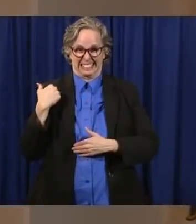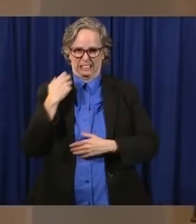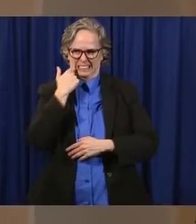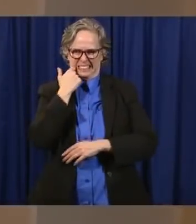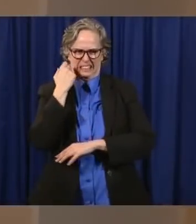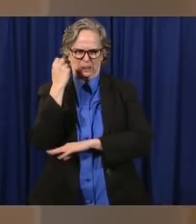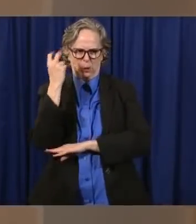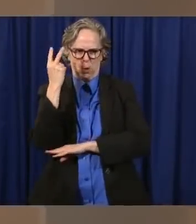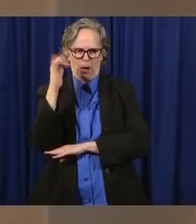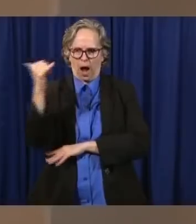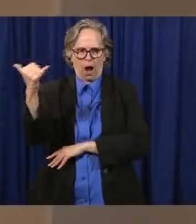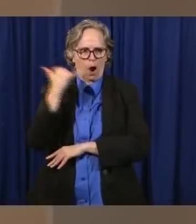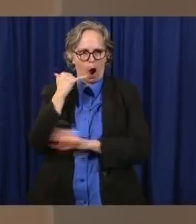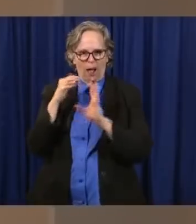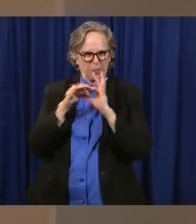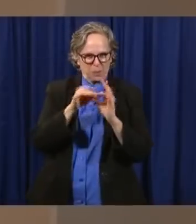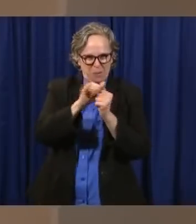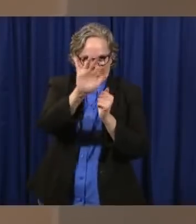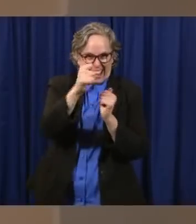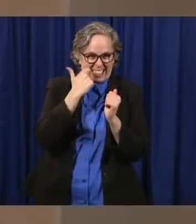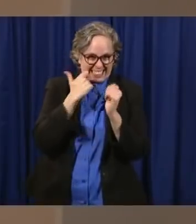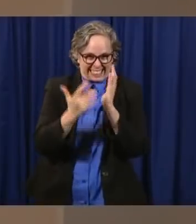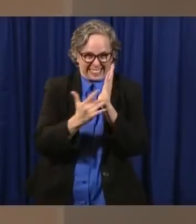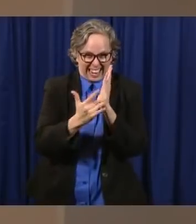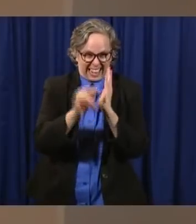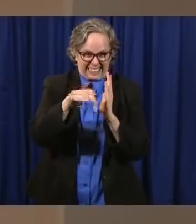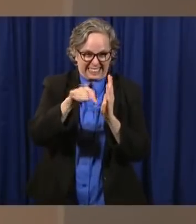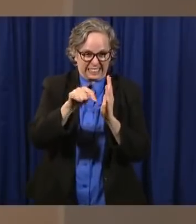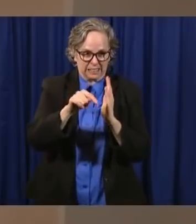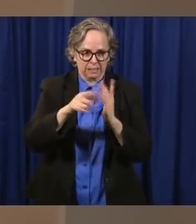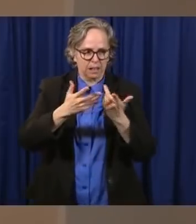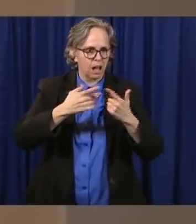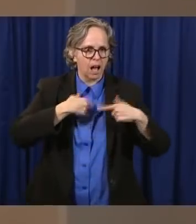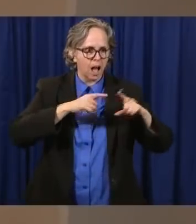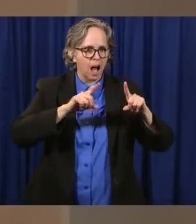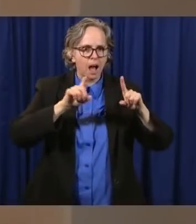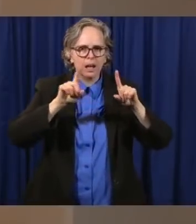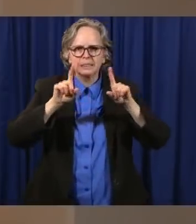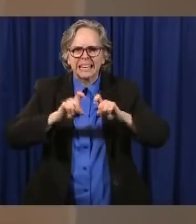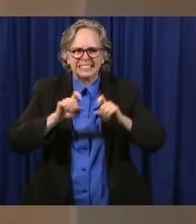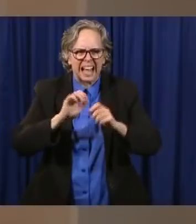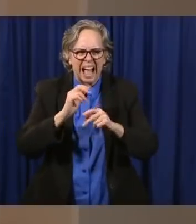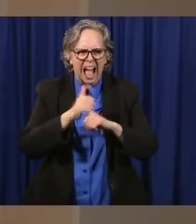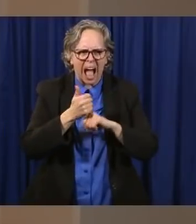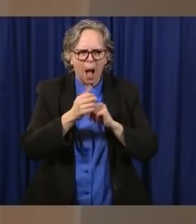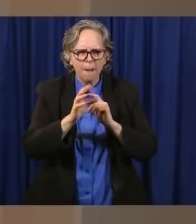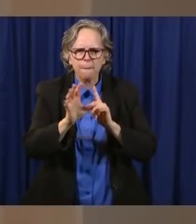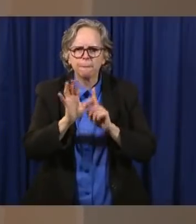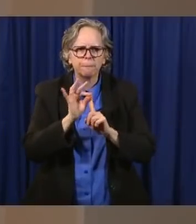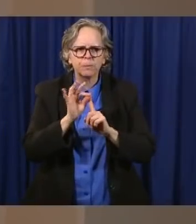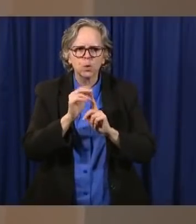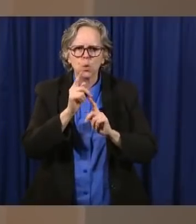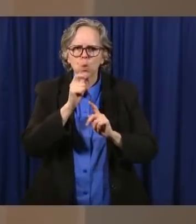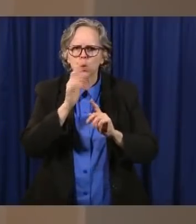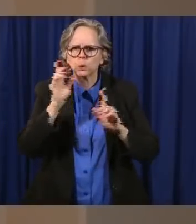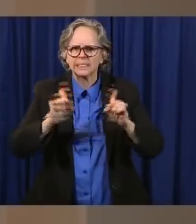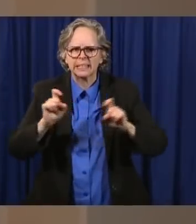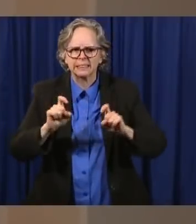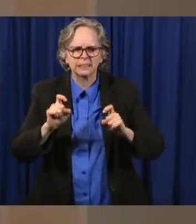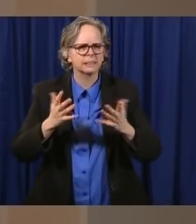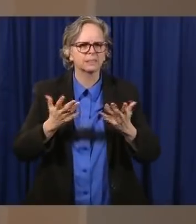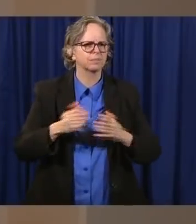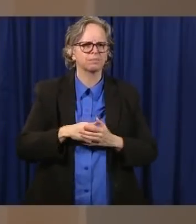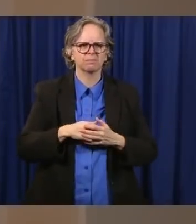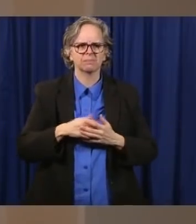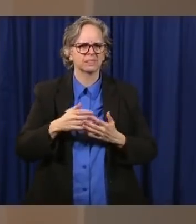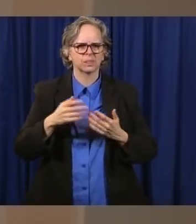to align testing, so who's getting tested, and what those test results are, either